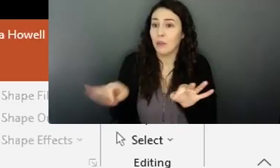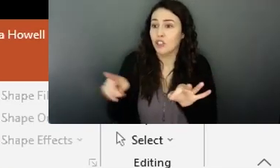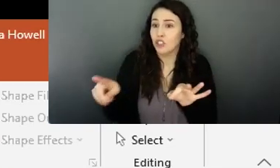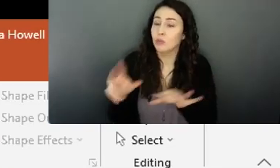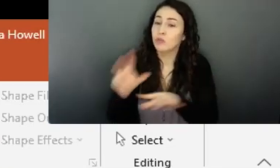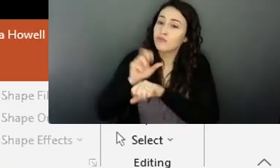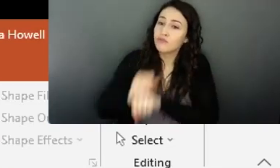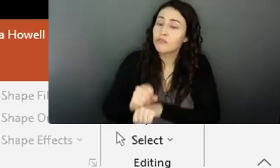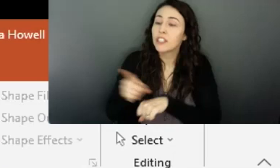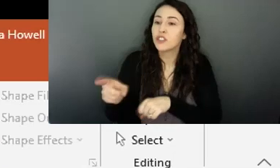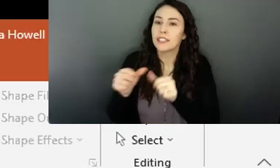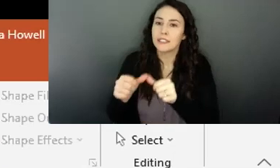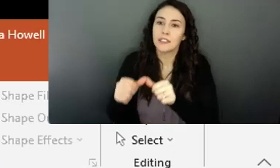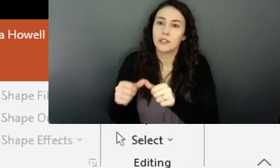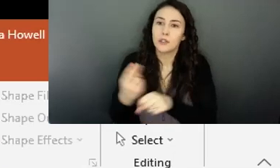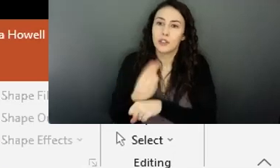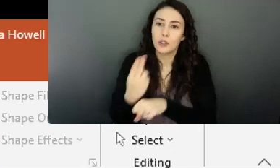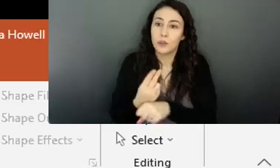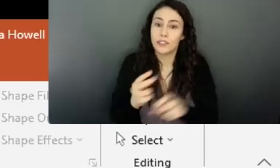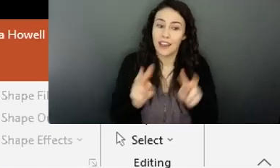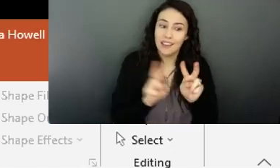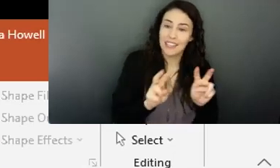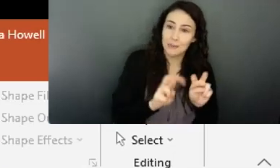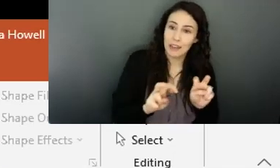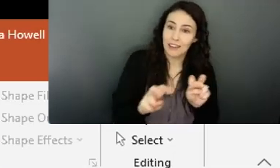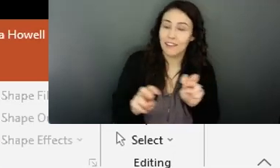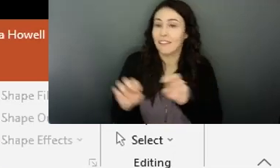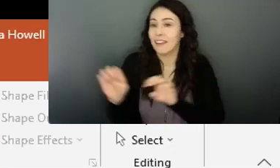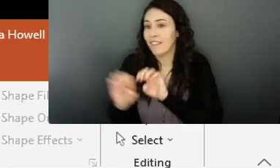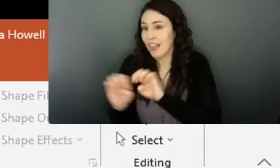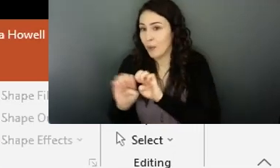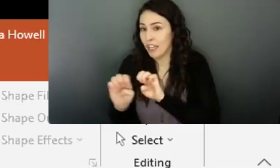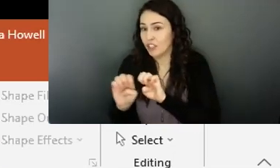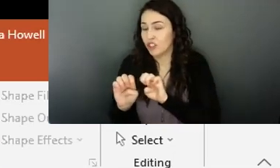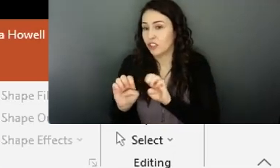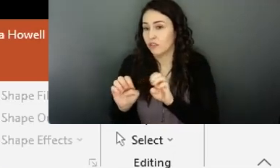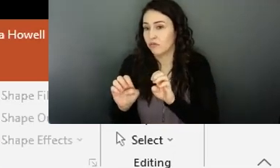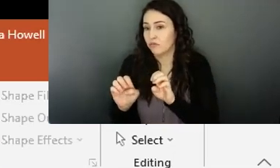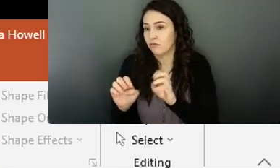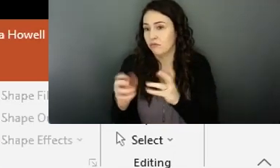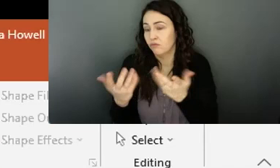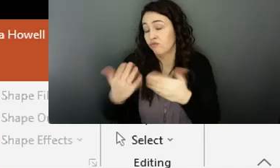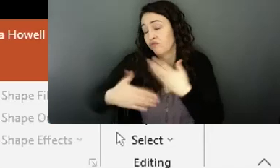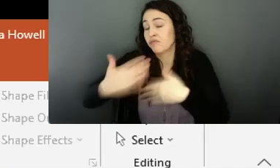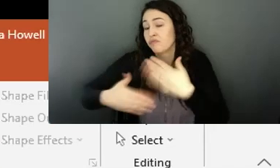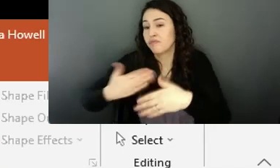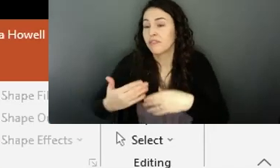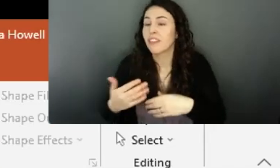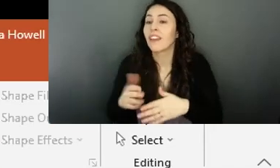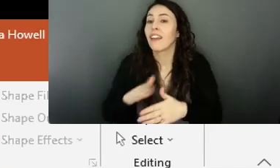use assessment from evaluation. And of course, by the end of her course in assessment,